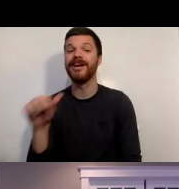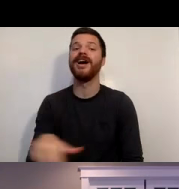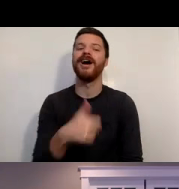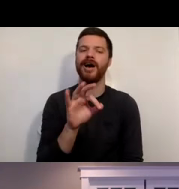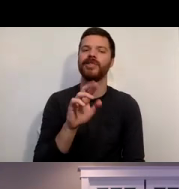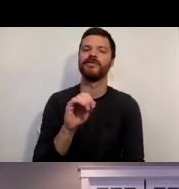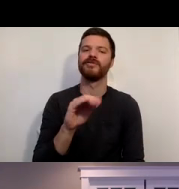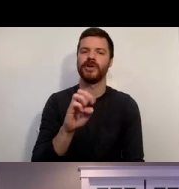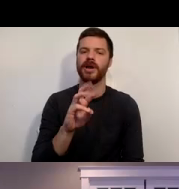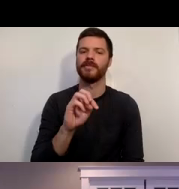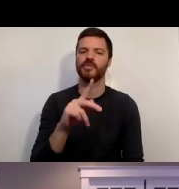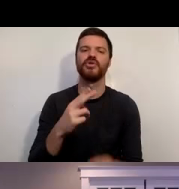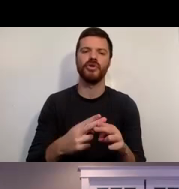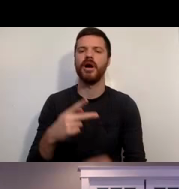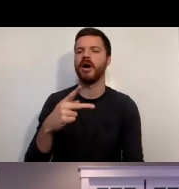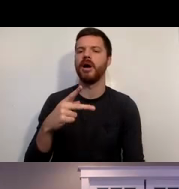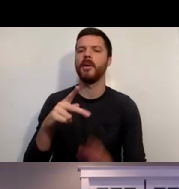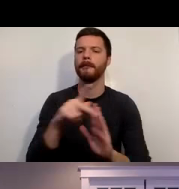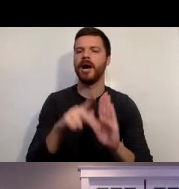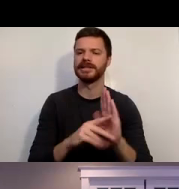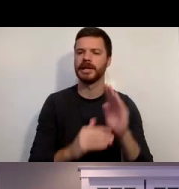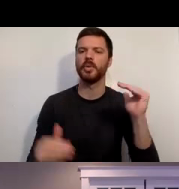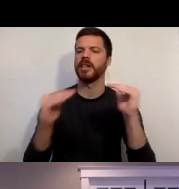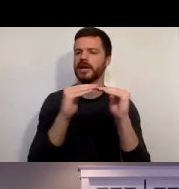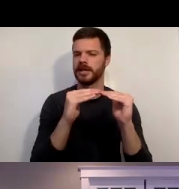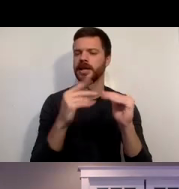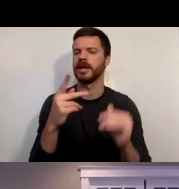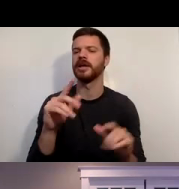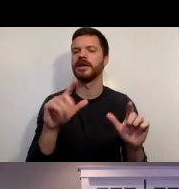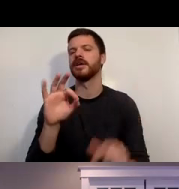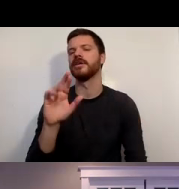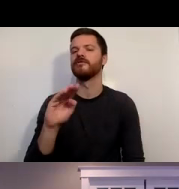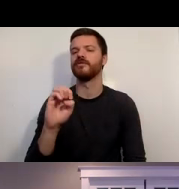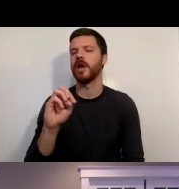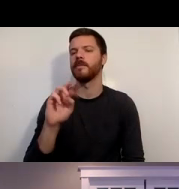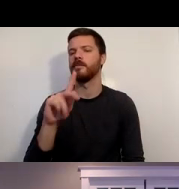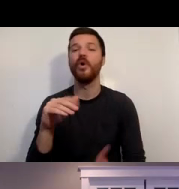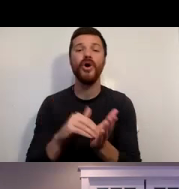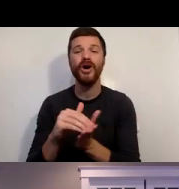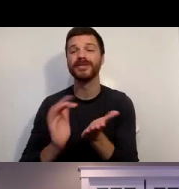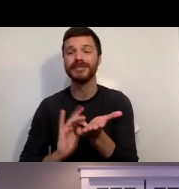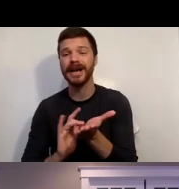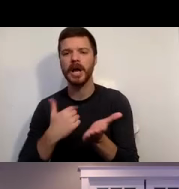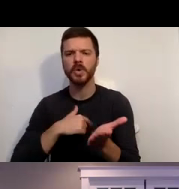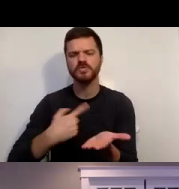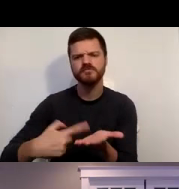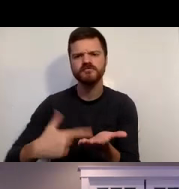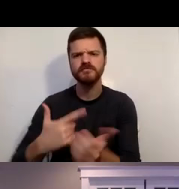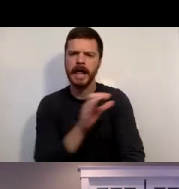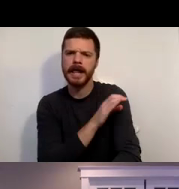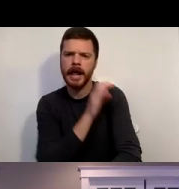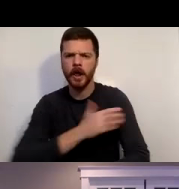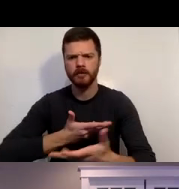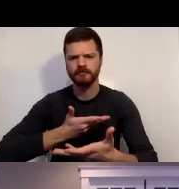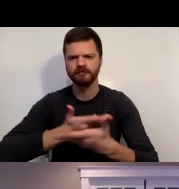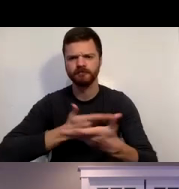Policy Ecology Framework that emphasizes, though often in health, we might talk about sort of the clinical encounter and focus on what is going on